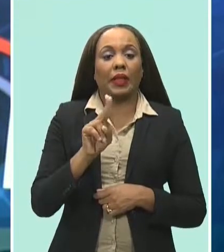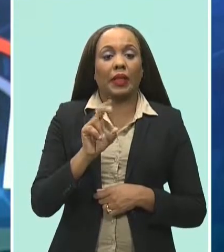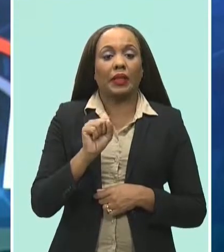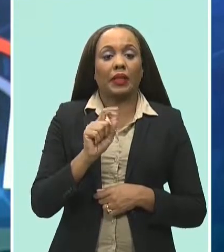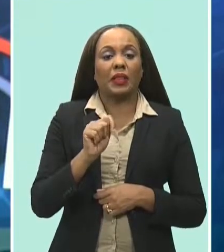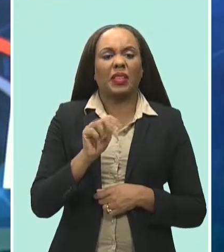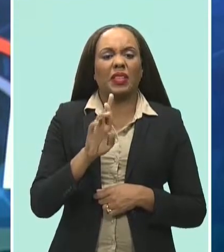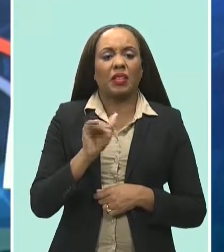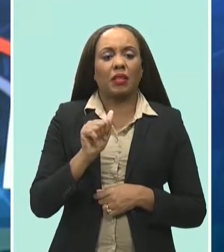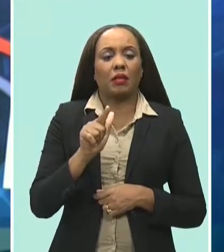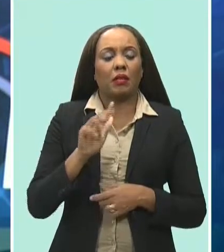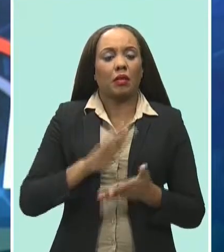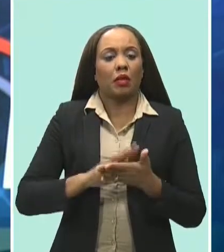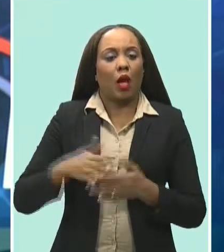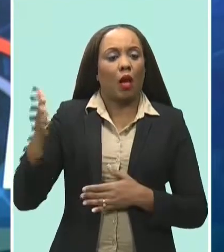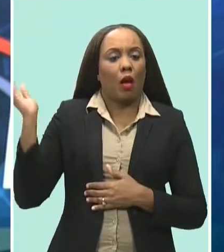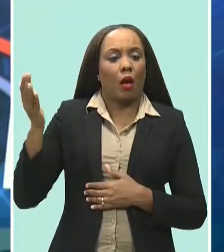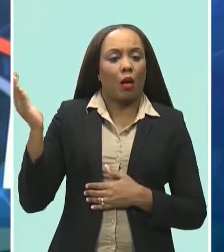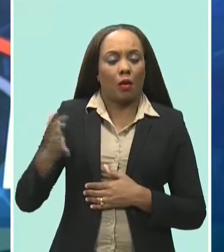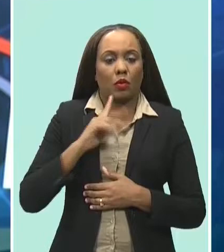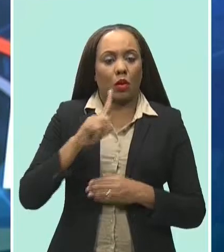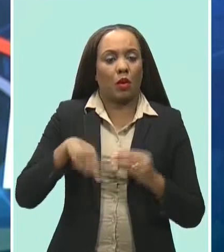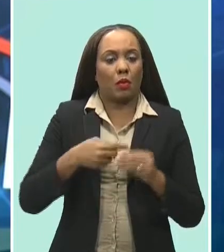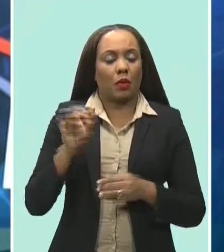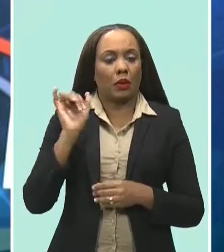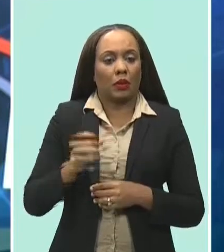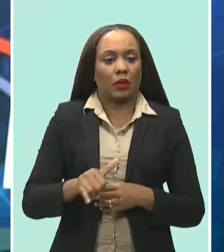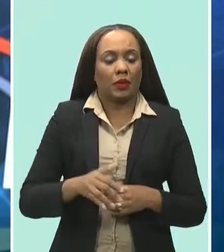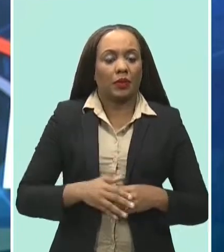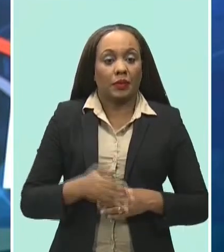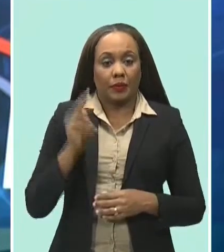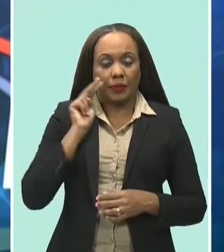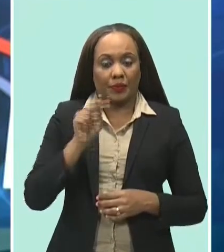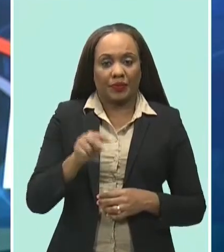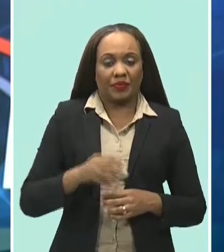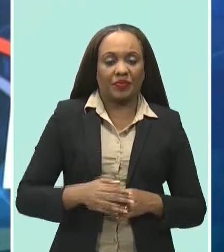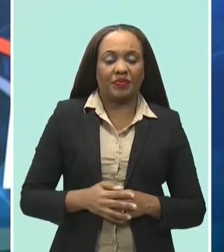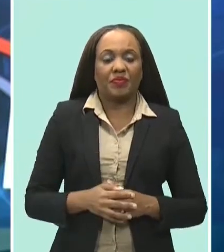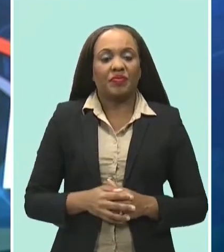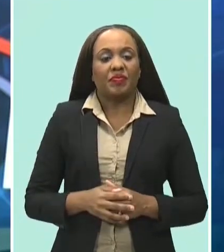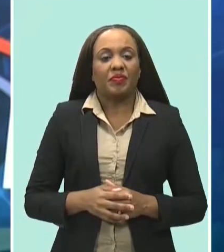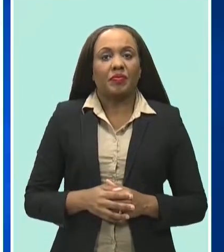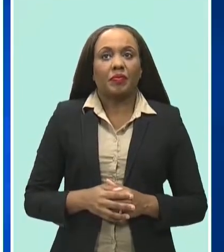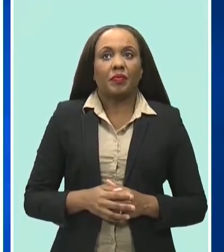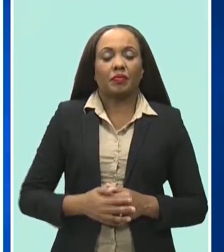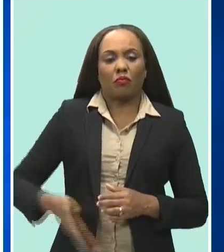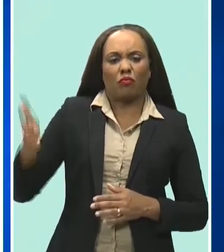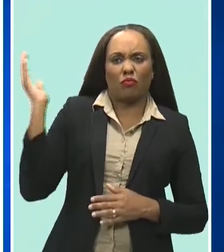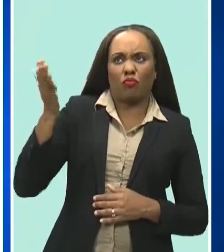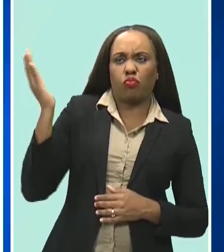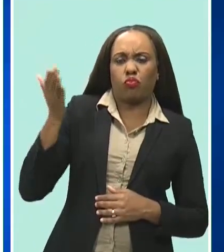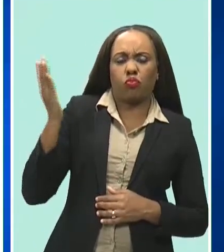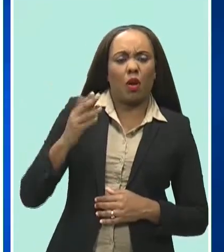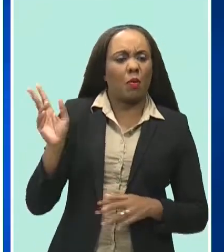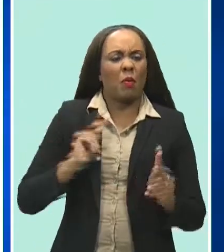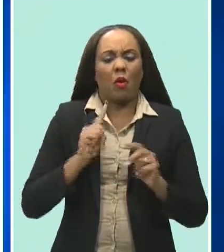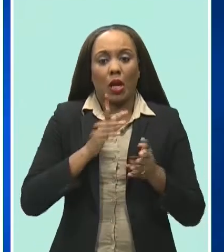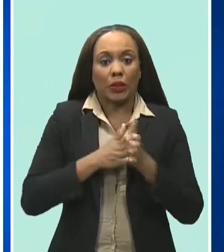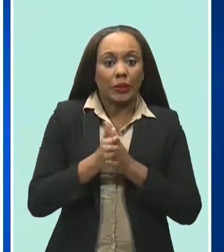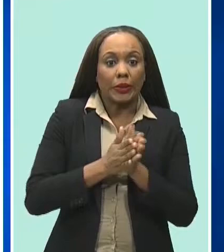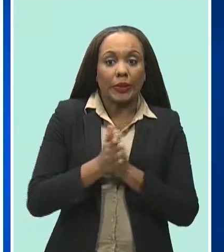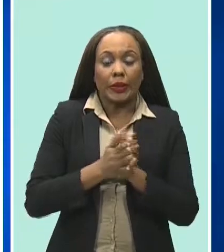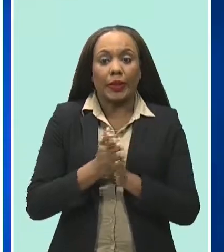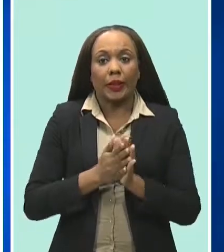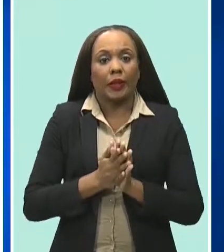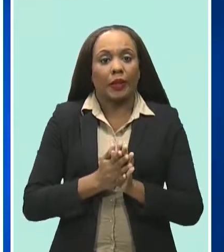Experience, last evening at the Wim Playing Field in St. Peter. Shane Jones has more. The lecture was one of the eagerly anticipated